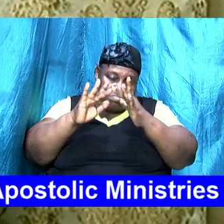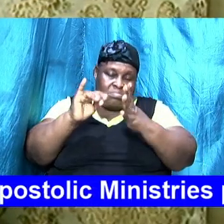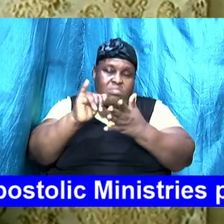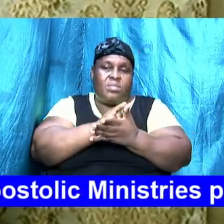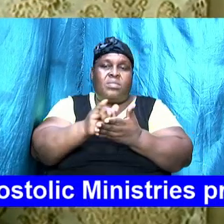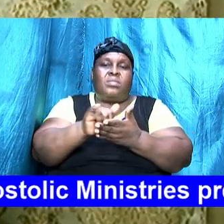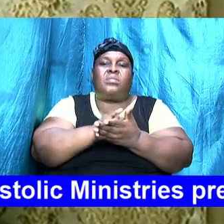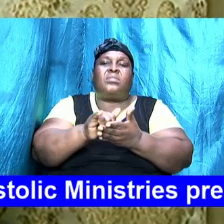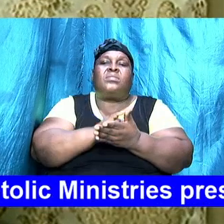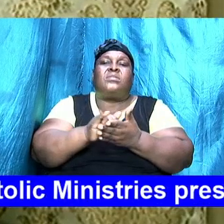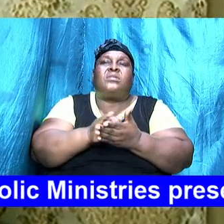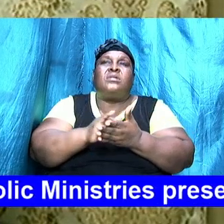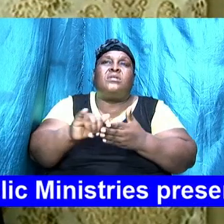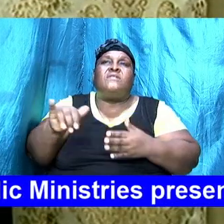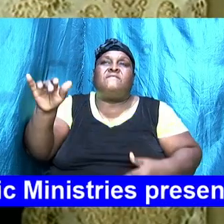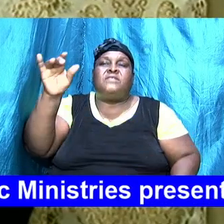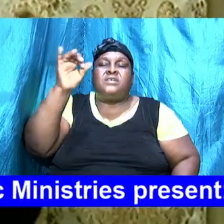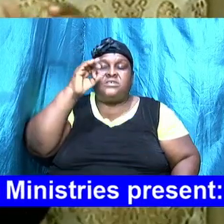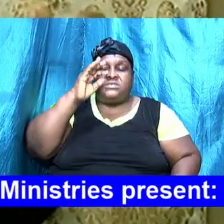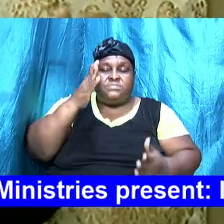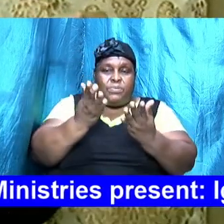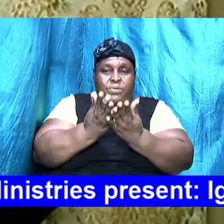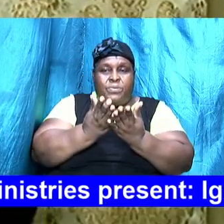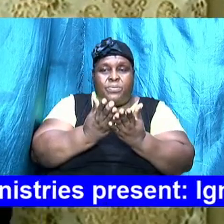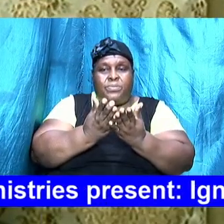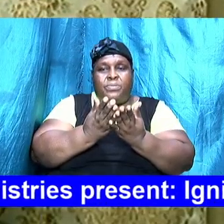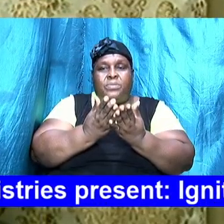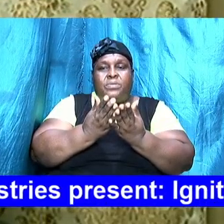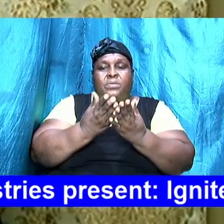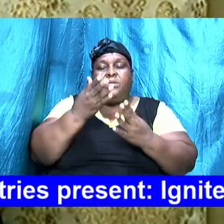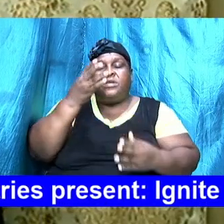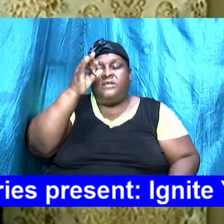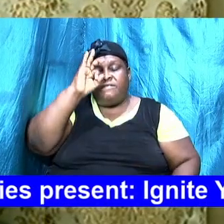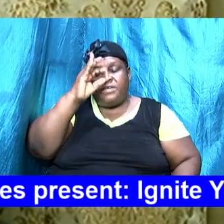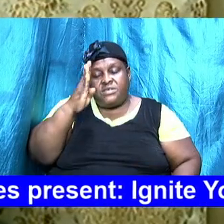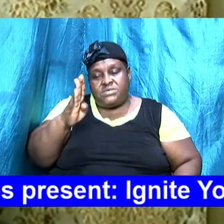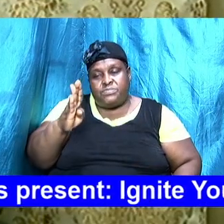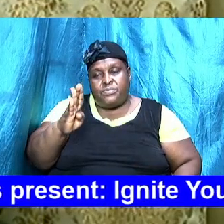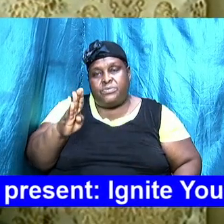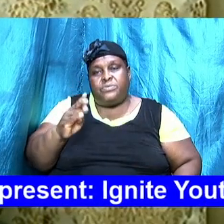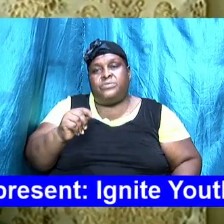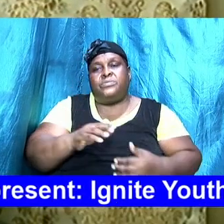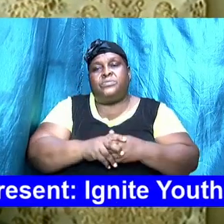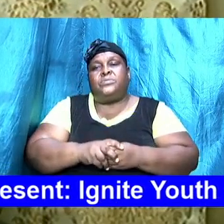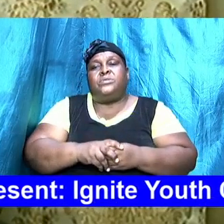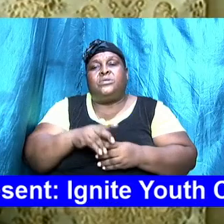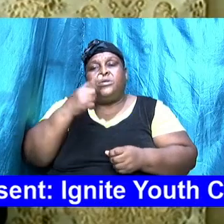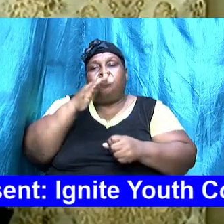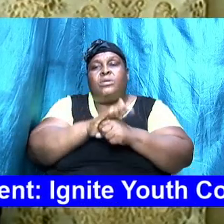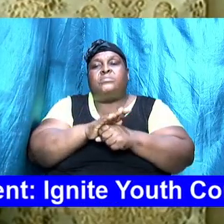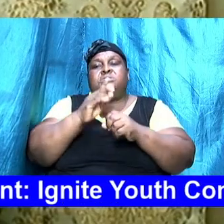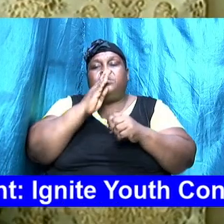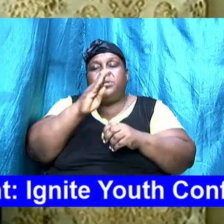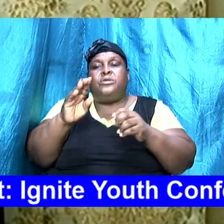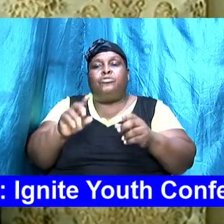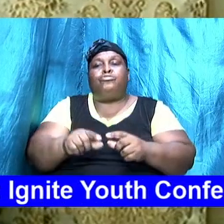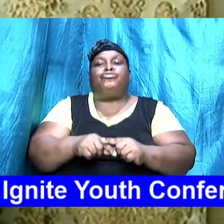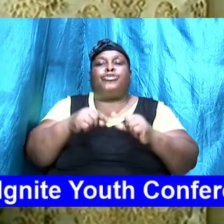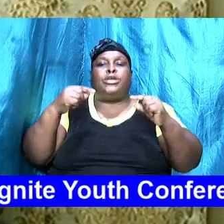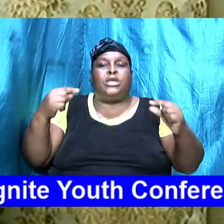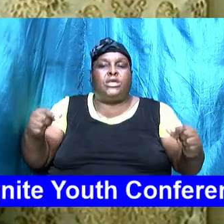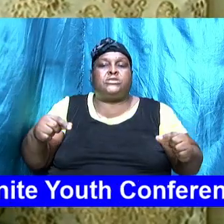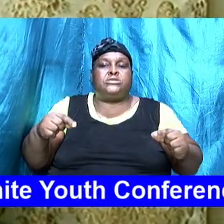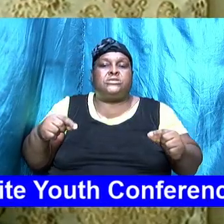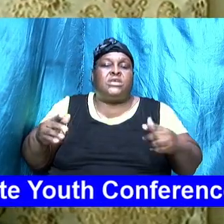YouTube and Facebook. So it promises to be great. We are going to have a grand time in the Holy